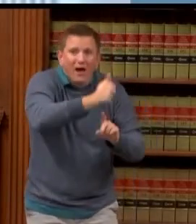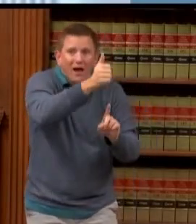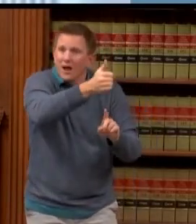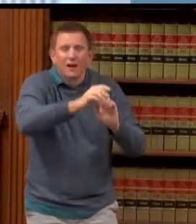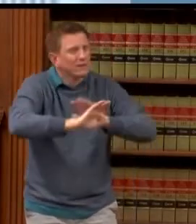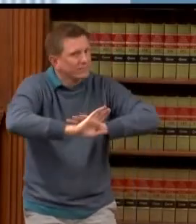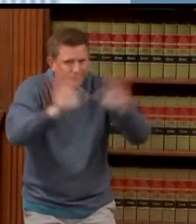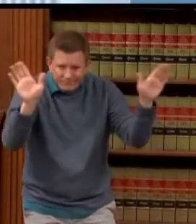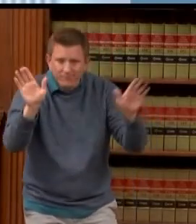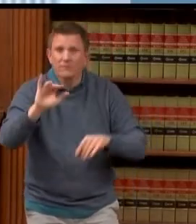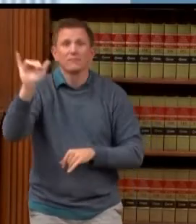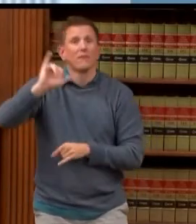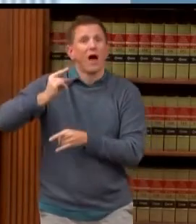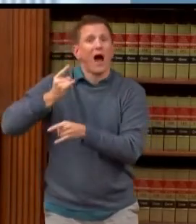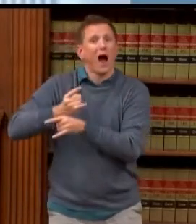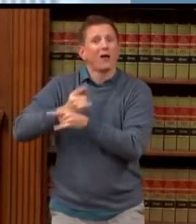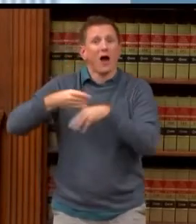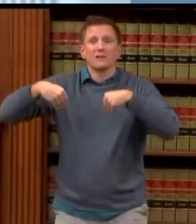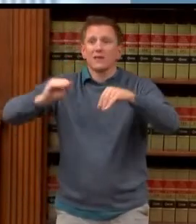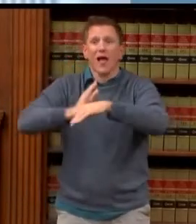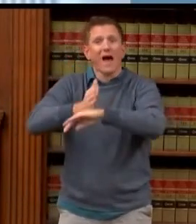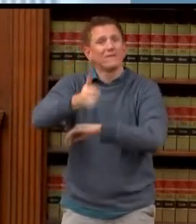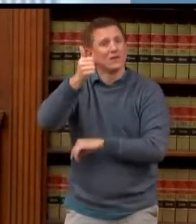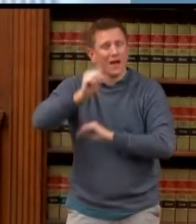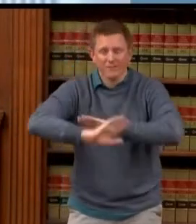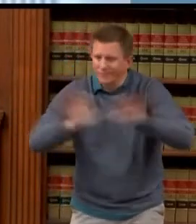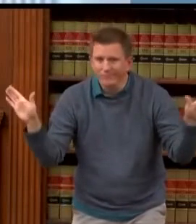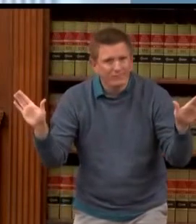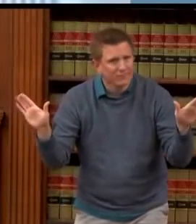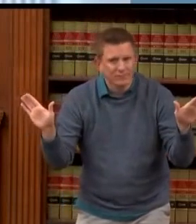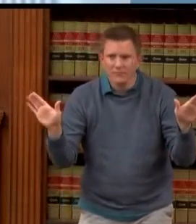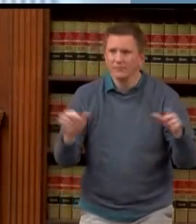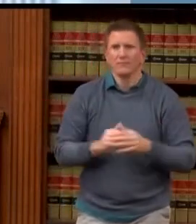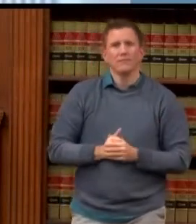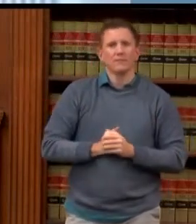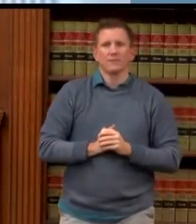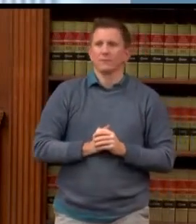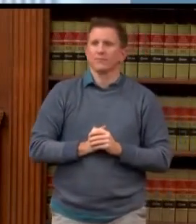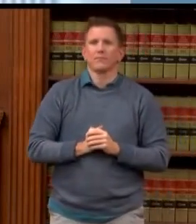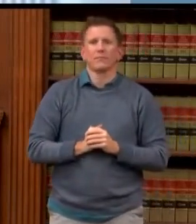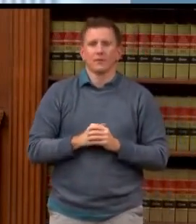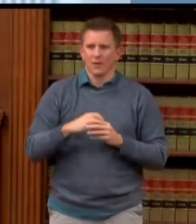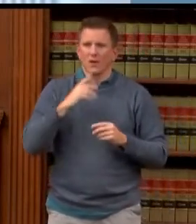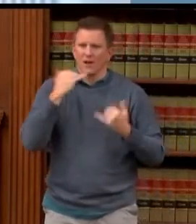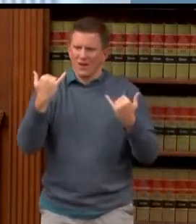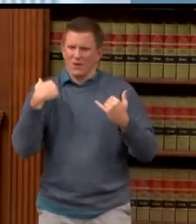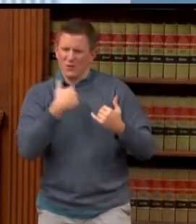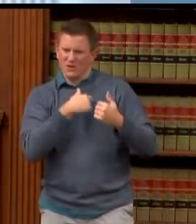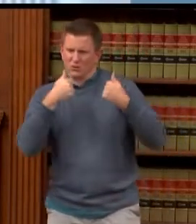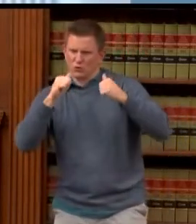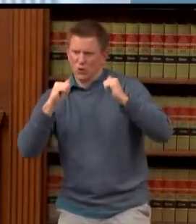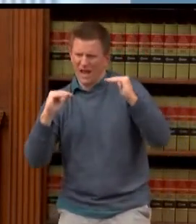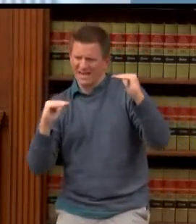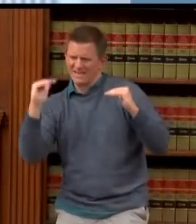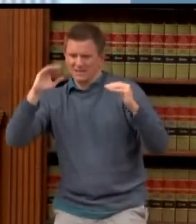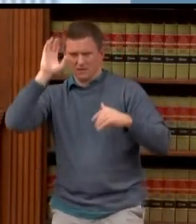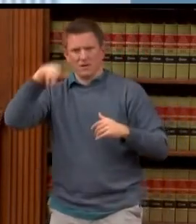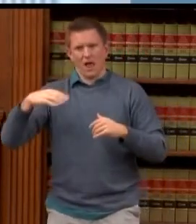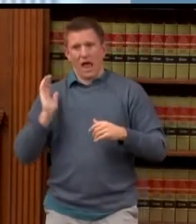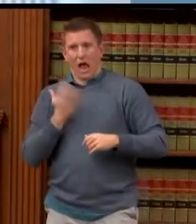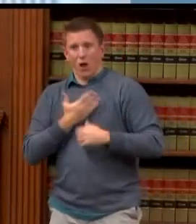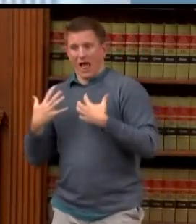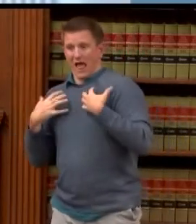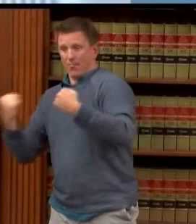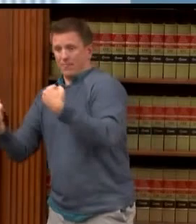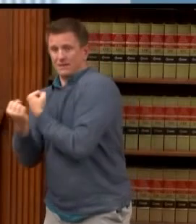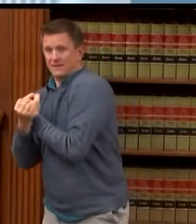reality. We are balancing the health and safety of the public while also making sure that we don't rip away,